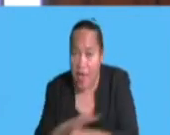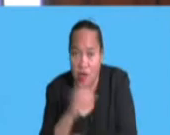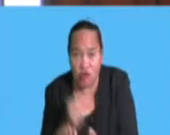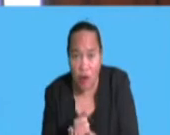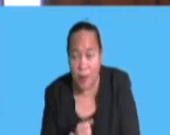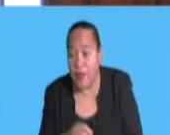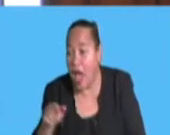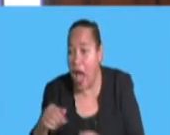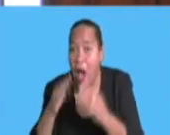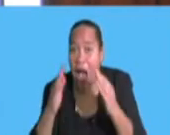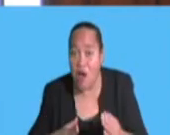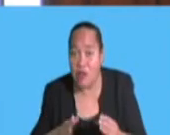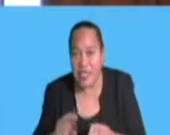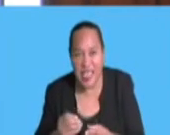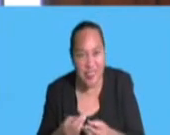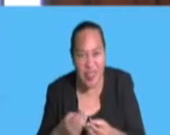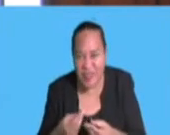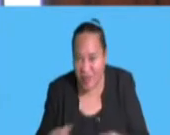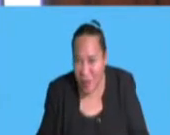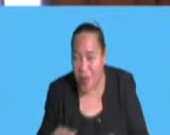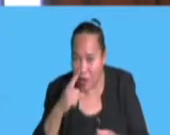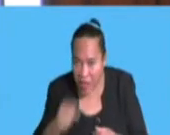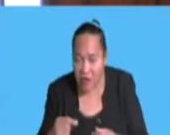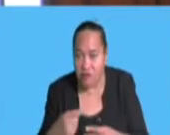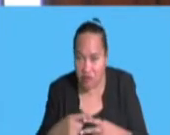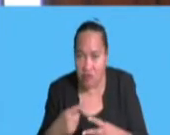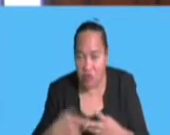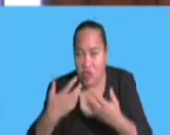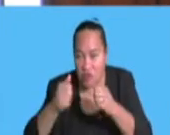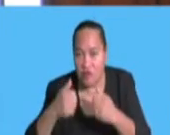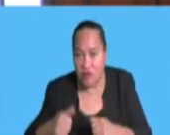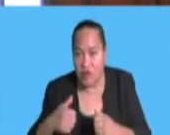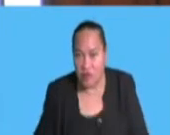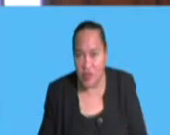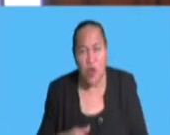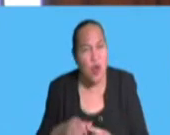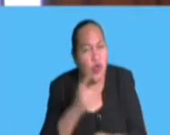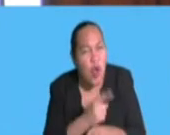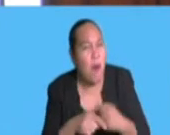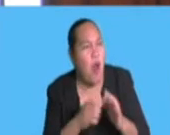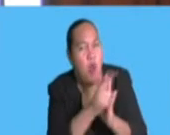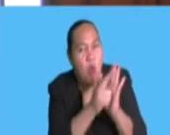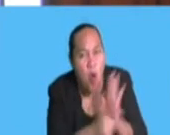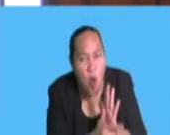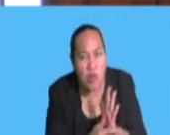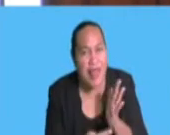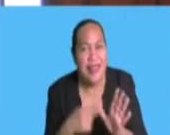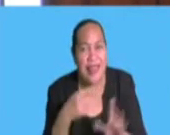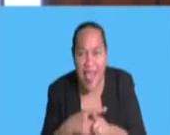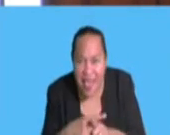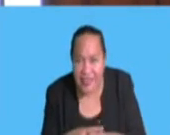our housing solutions are met. This comes with a caveat, of course, that the laws and tax incentives are applied consistently